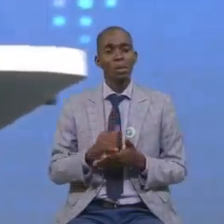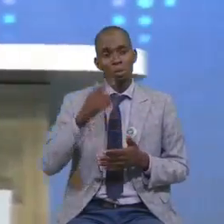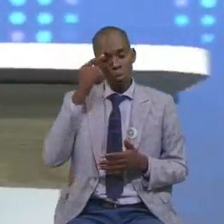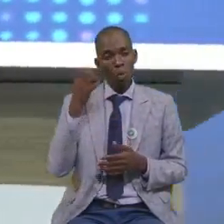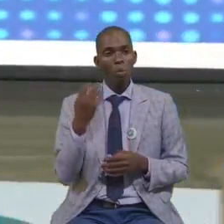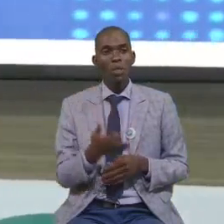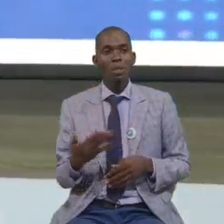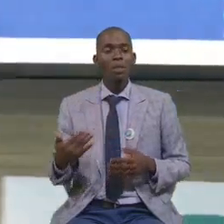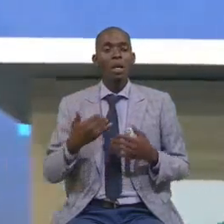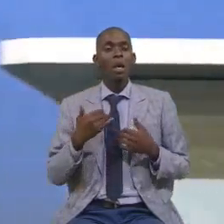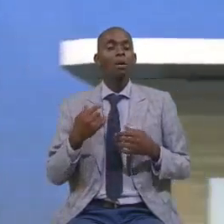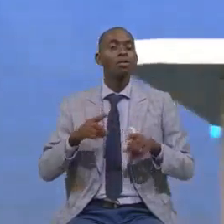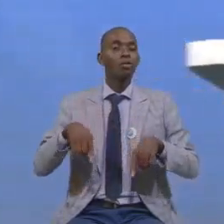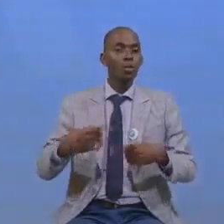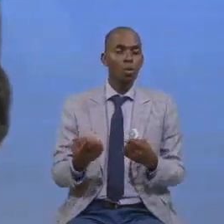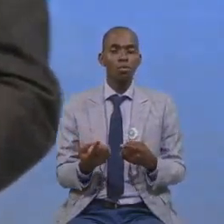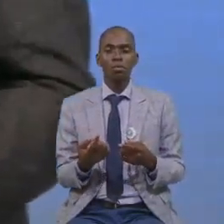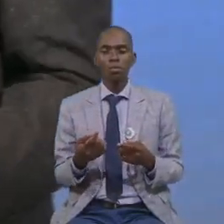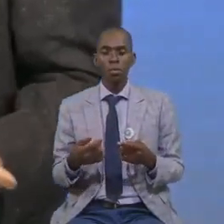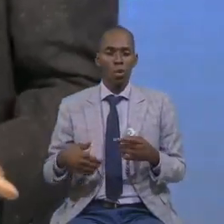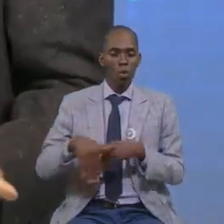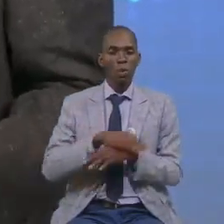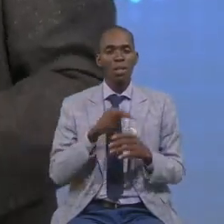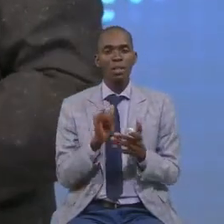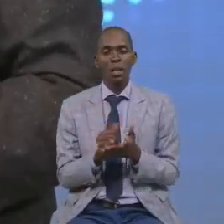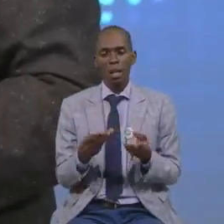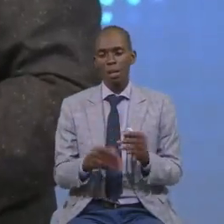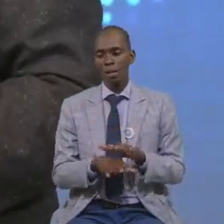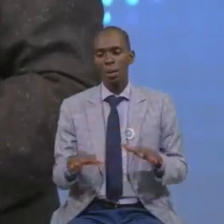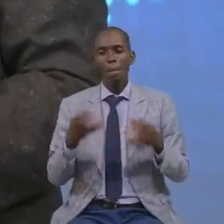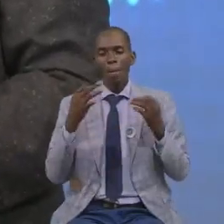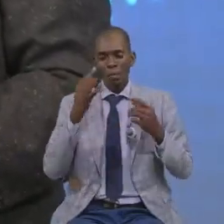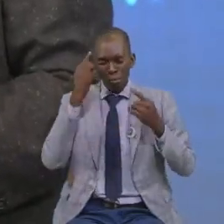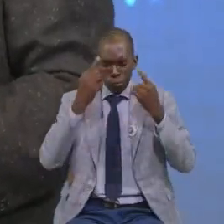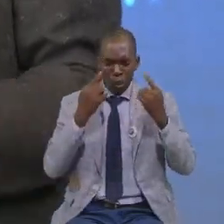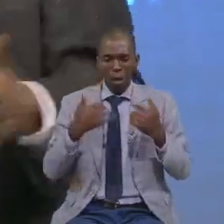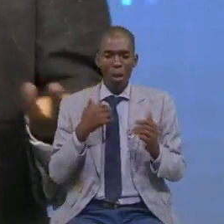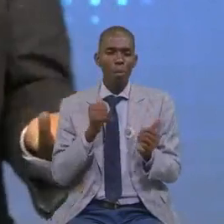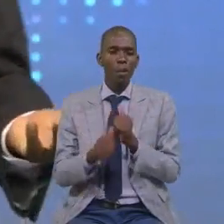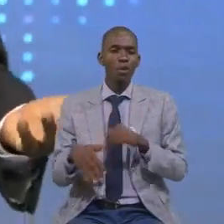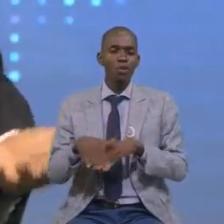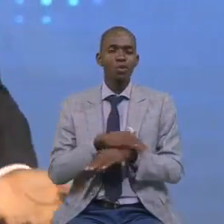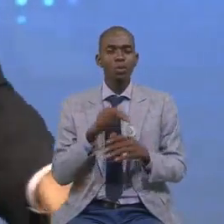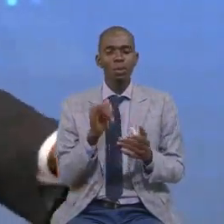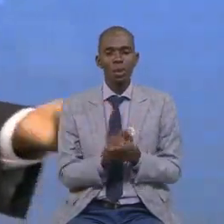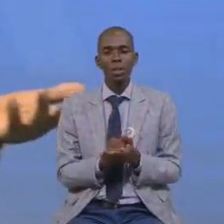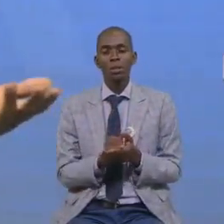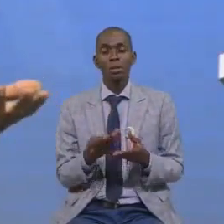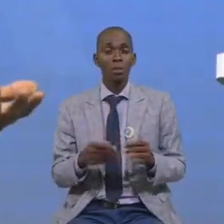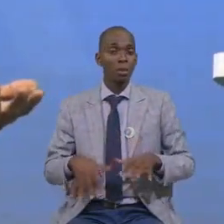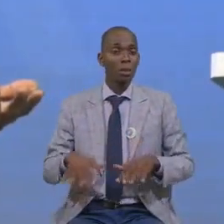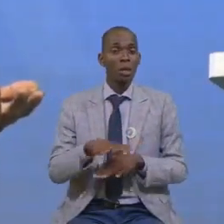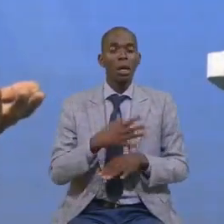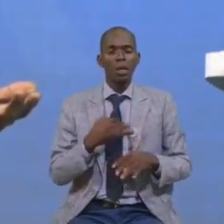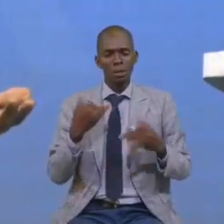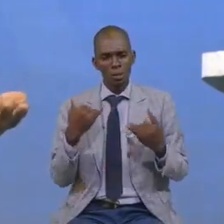gone over that ground. Many thoughts have gone over that heart. And now you hear